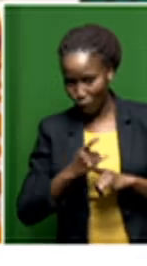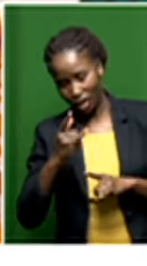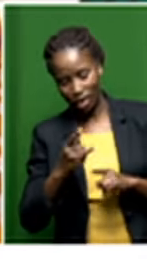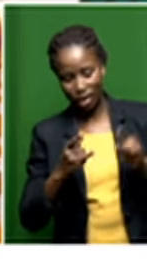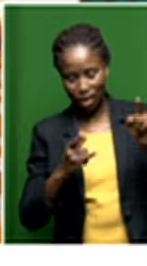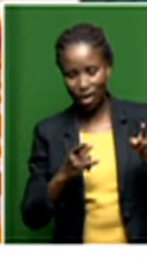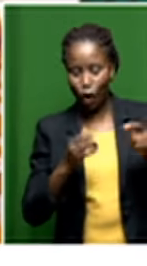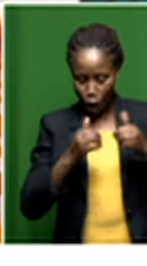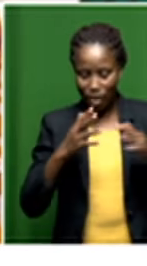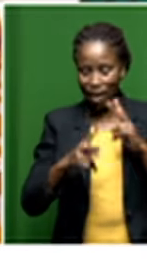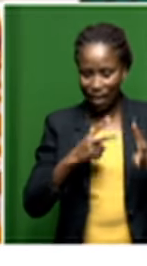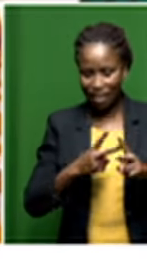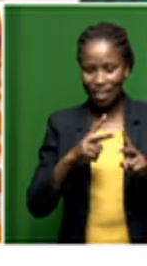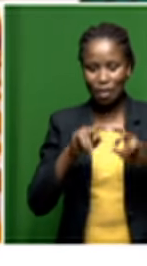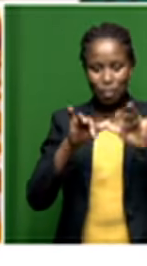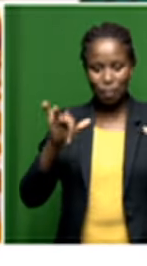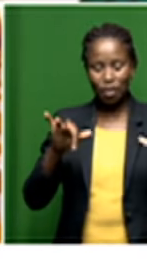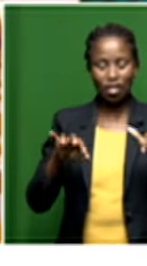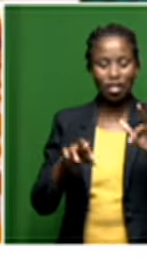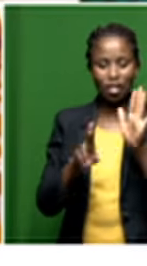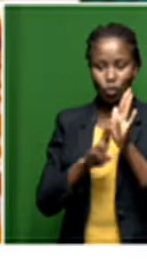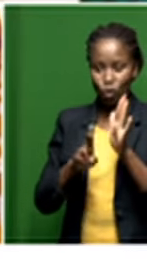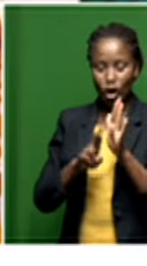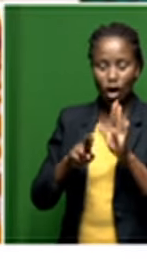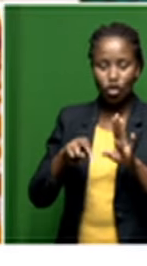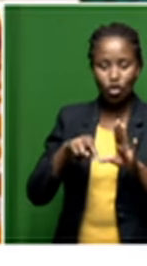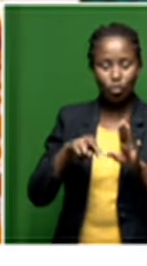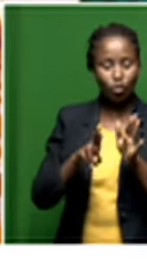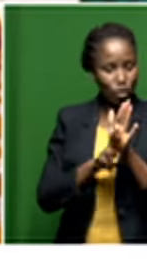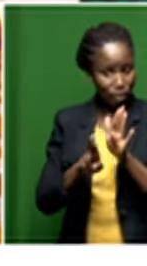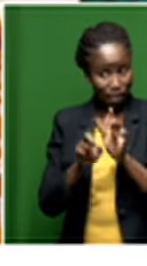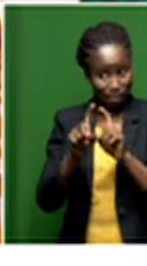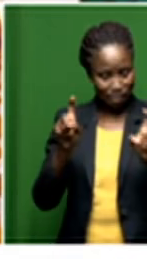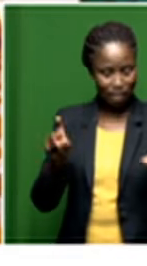the registration of the candidates list, because this could be again a big